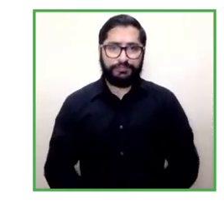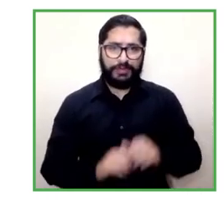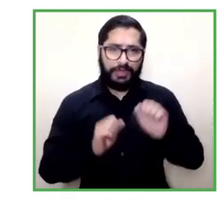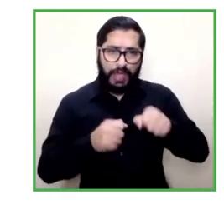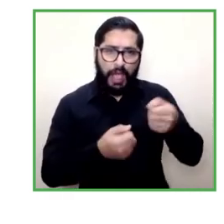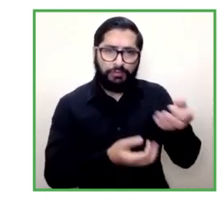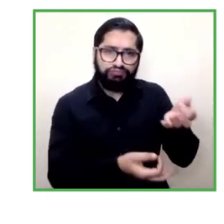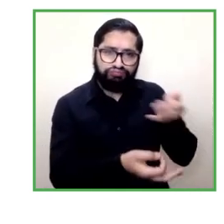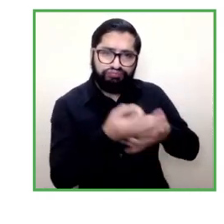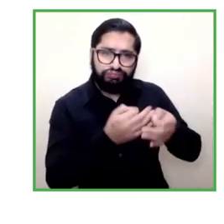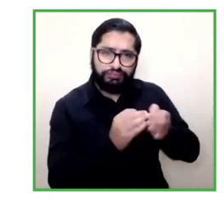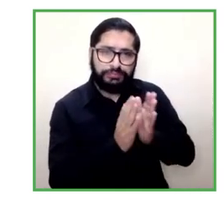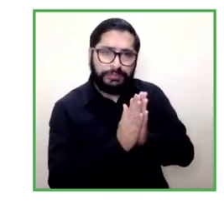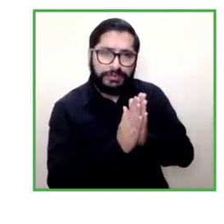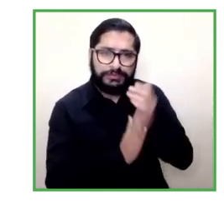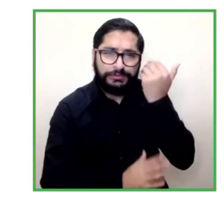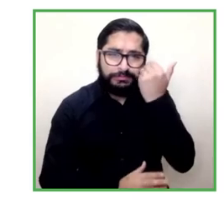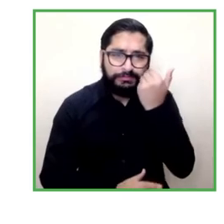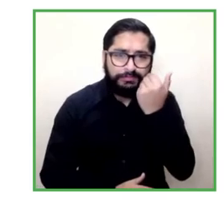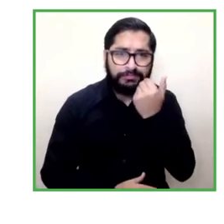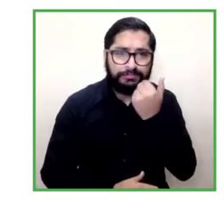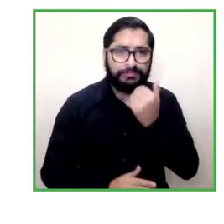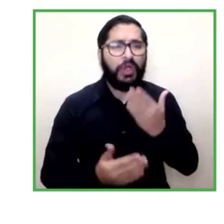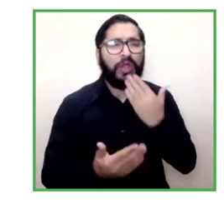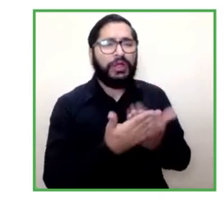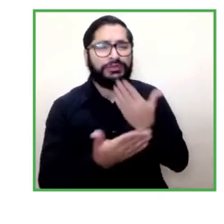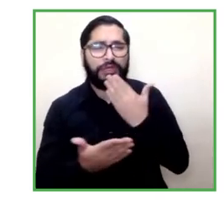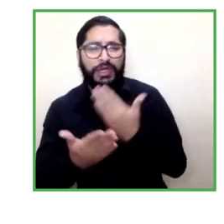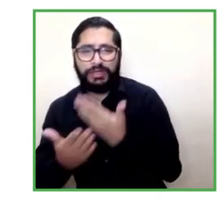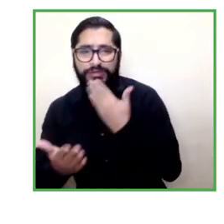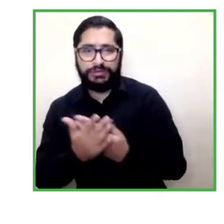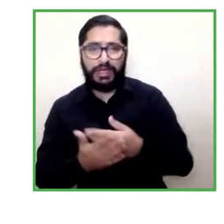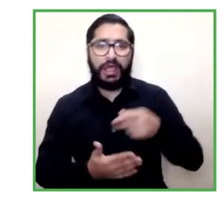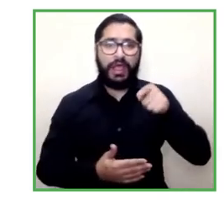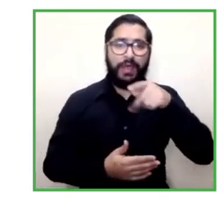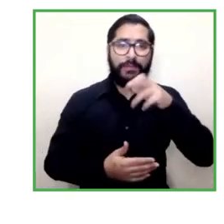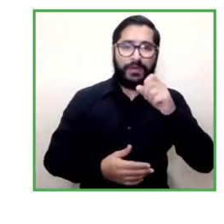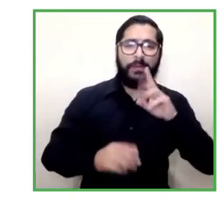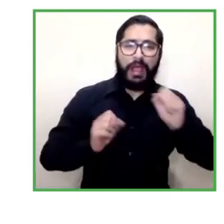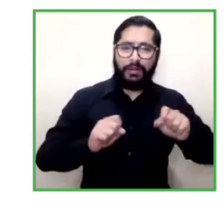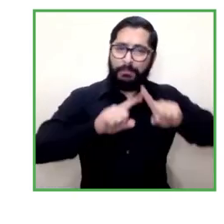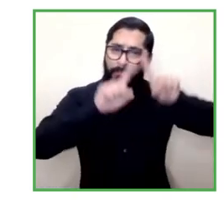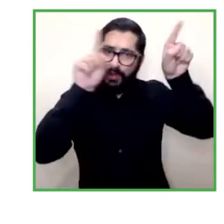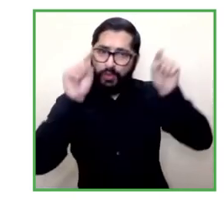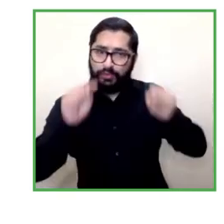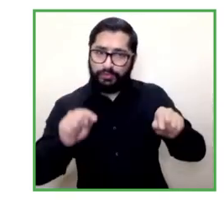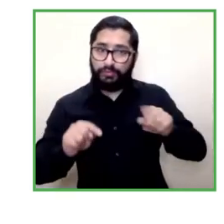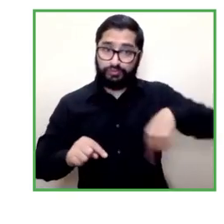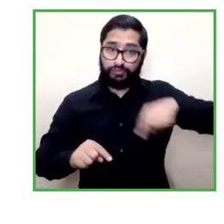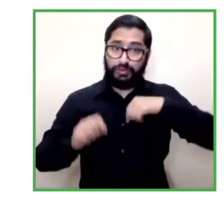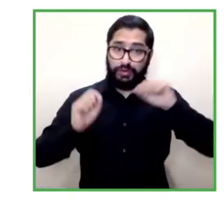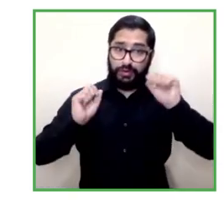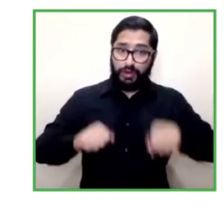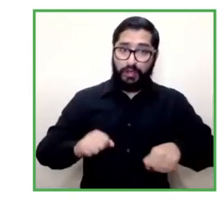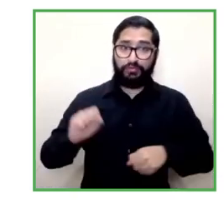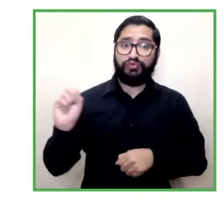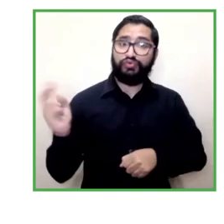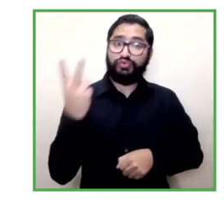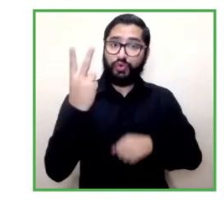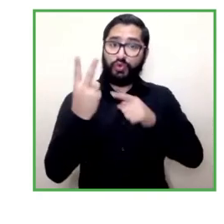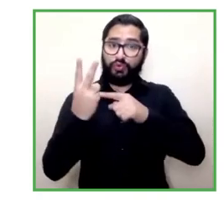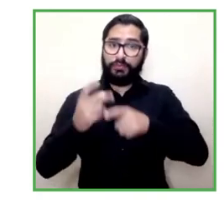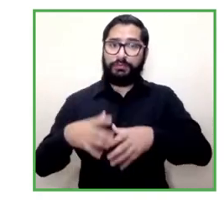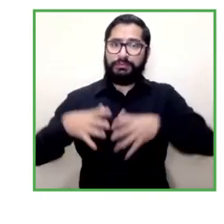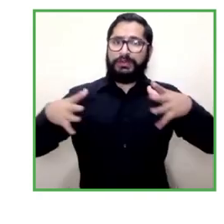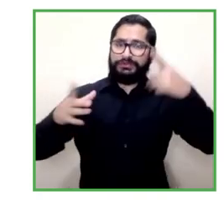So in fact, we have maybe two main challenges. The first one is finding suitable venues. So in short, Poilabs creates